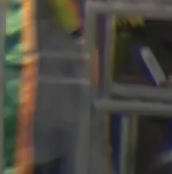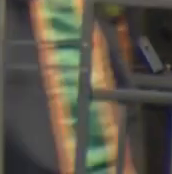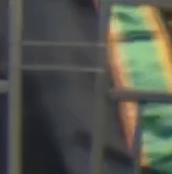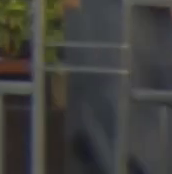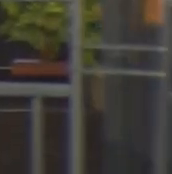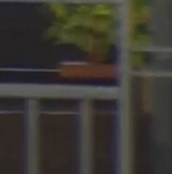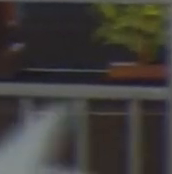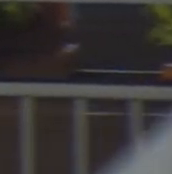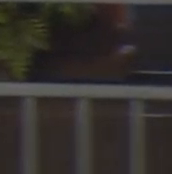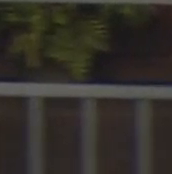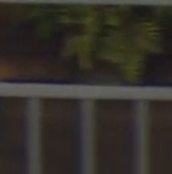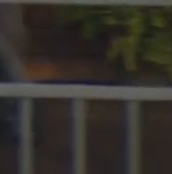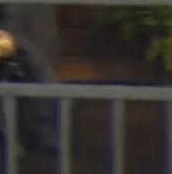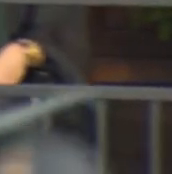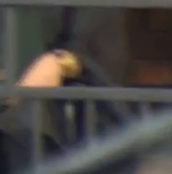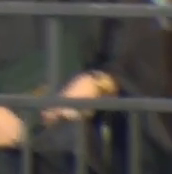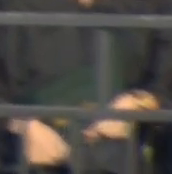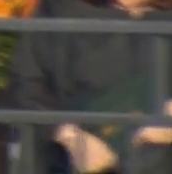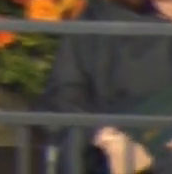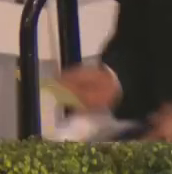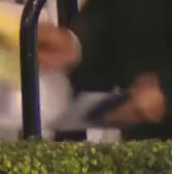John Anthony Gutierrez.